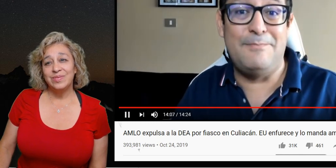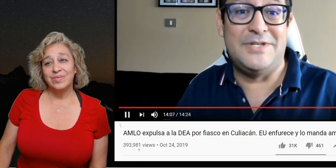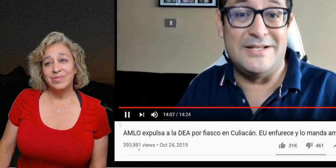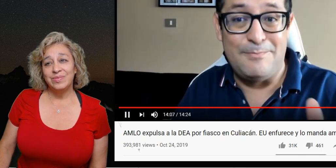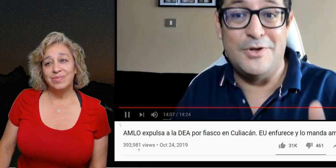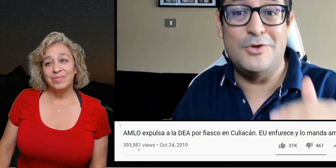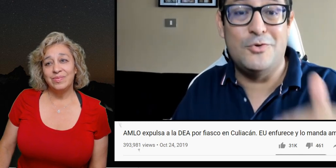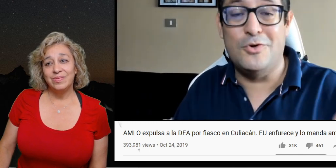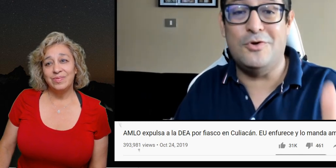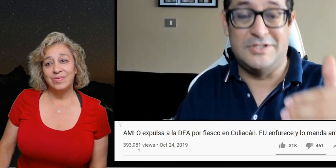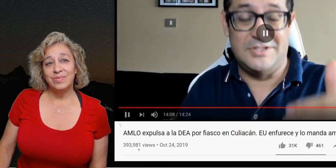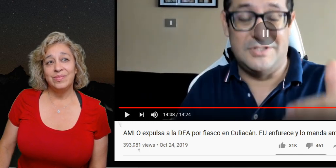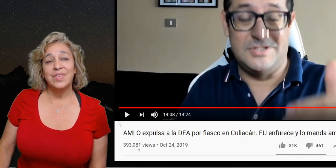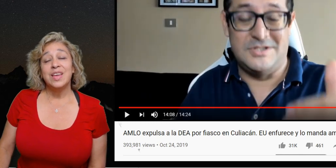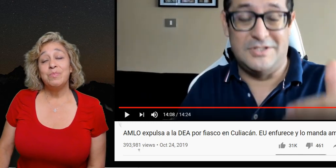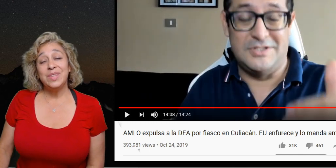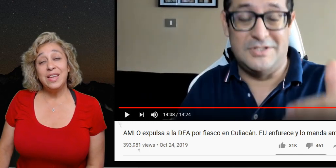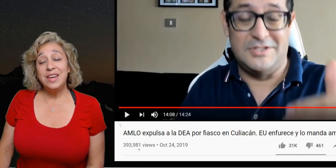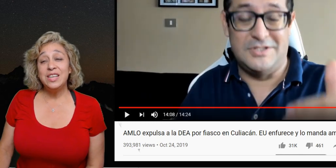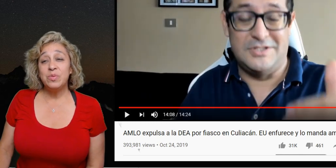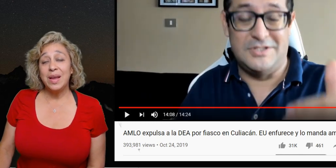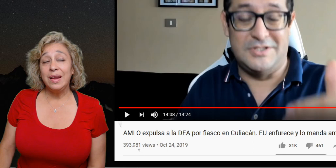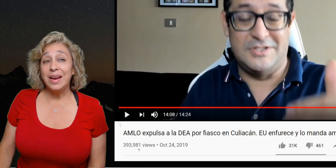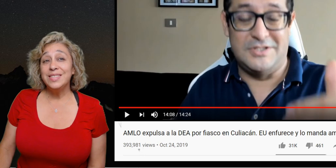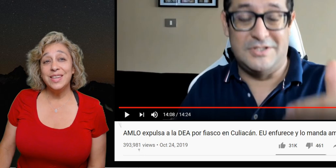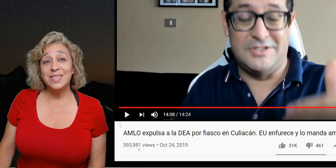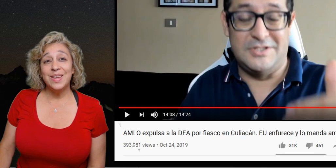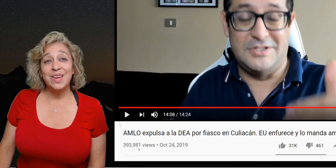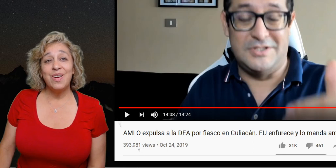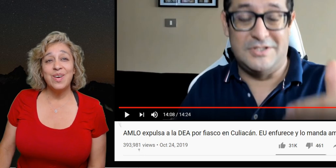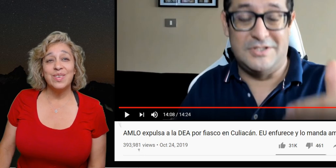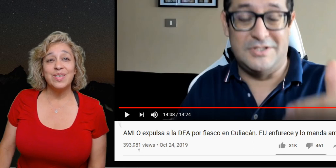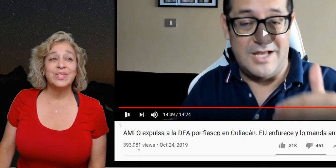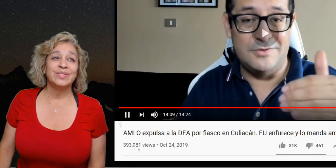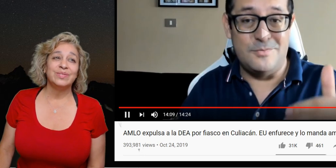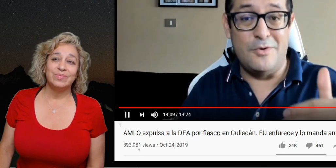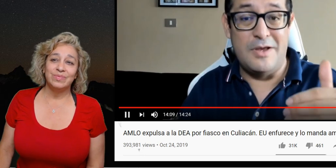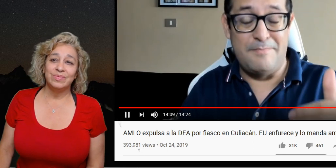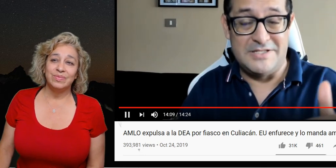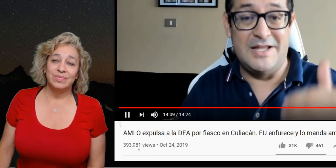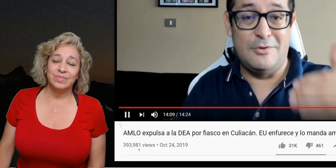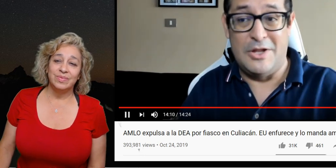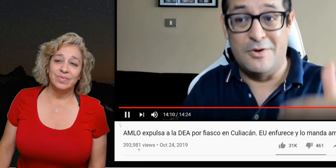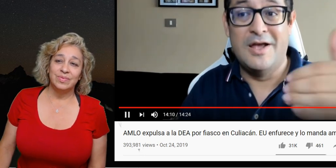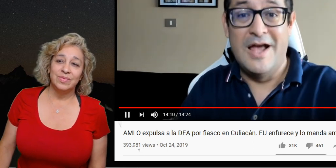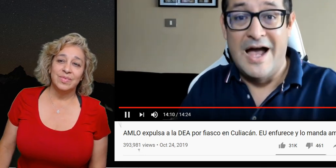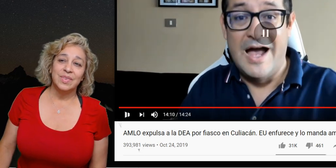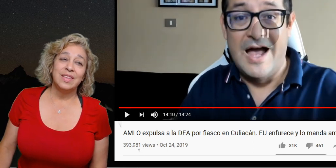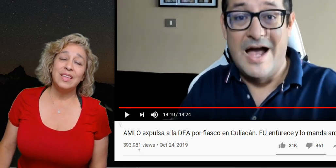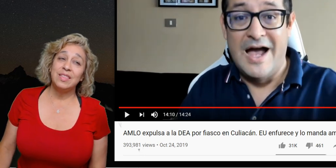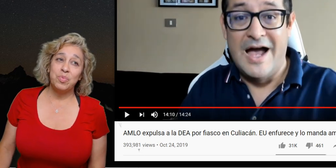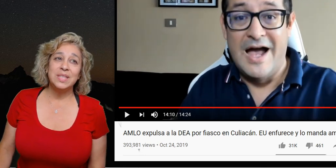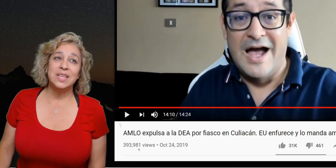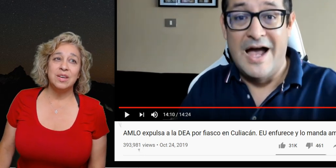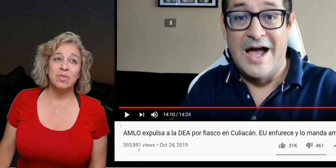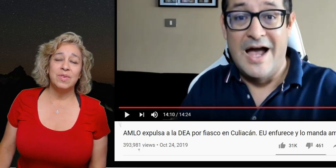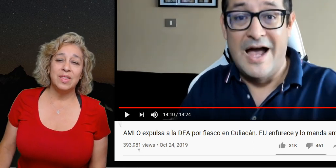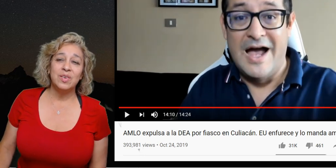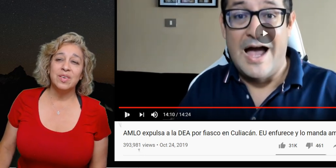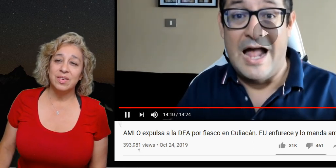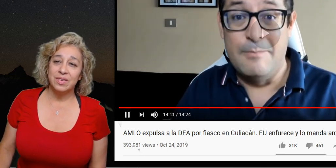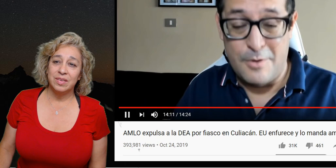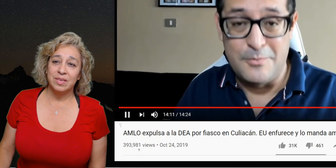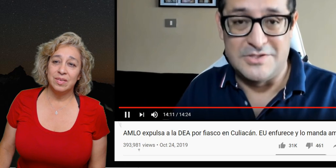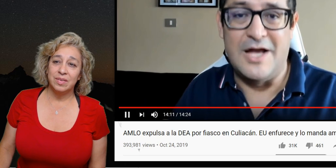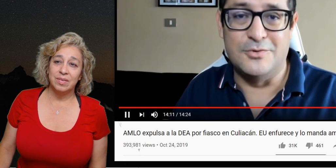que se le está poniendo duro. Está. But they need to recognize that it's getting harder. El presidente Obrador, that the president